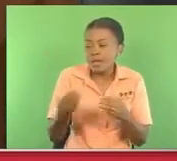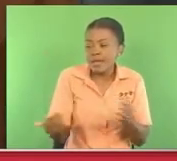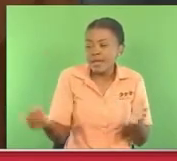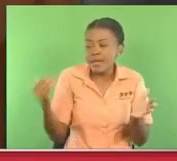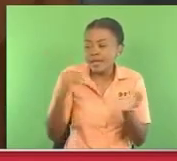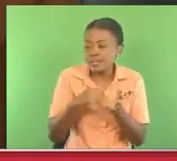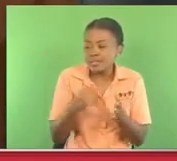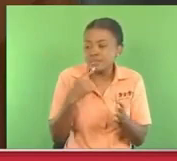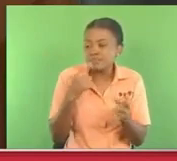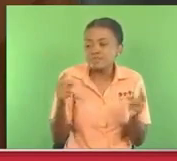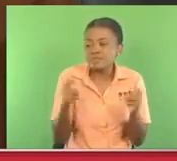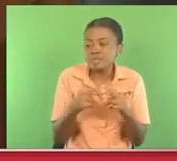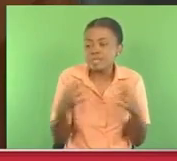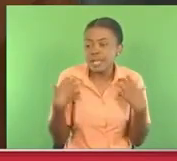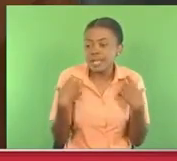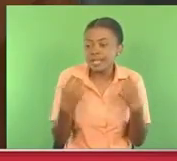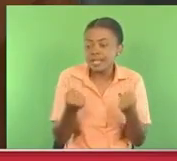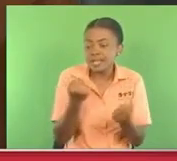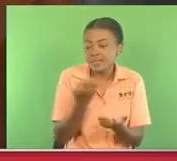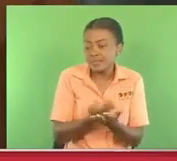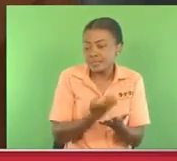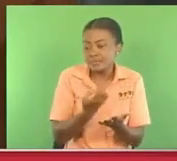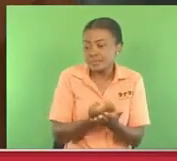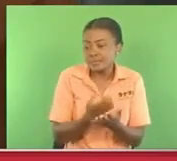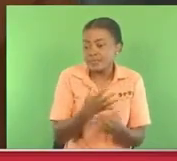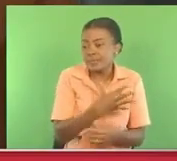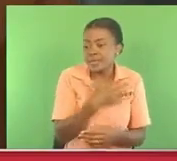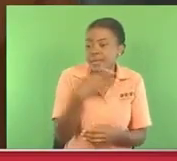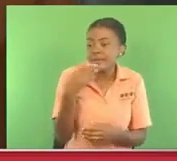to a very healthy economy and, of course, from a stable government.